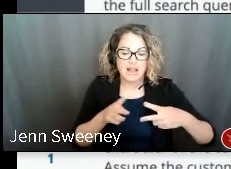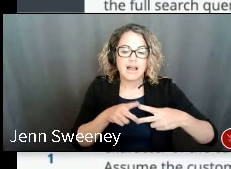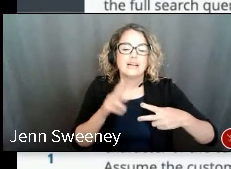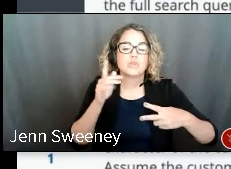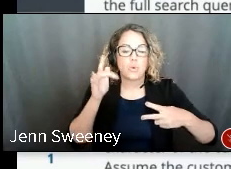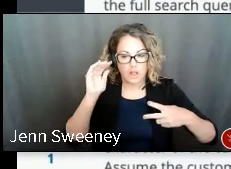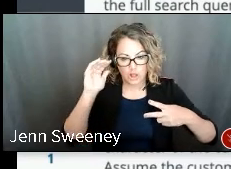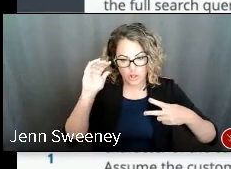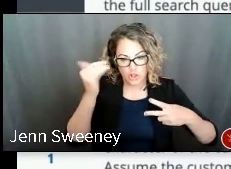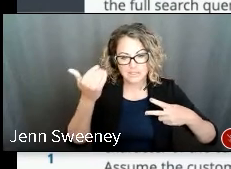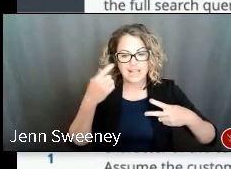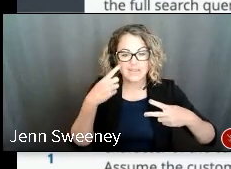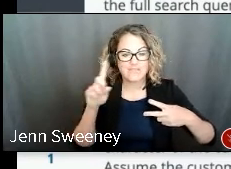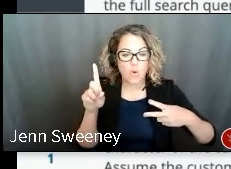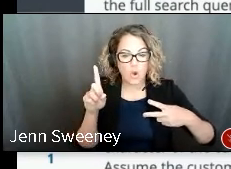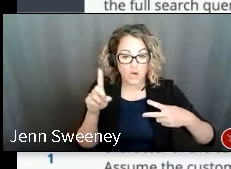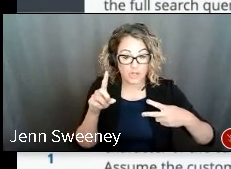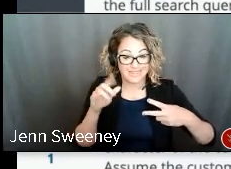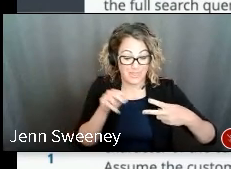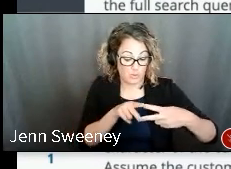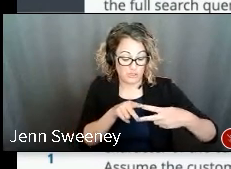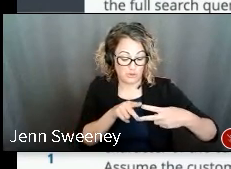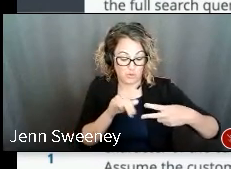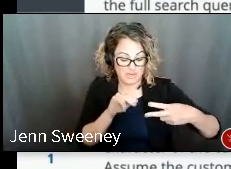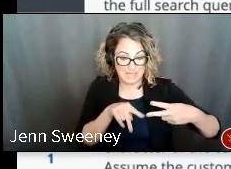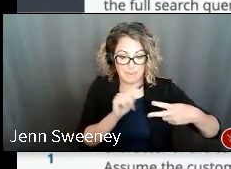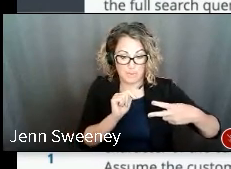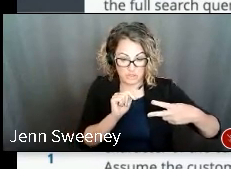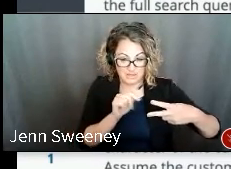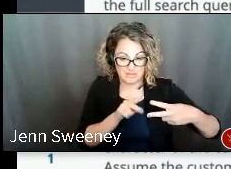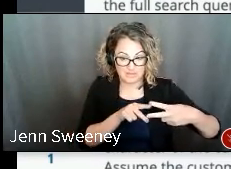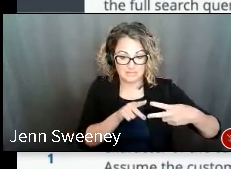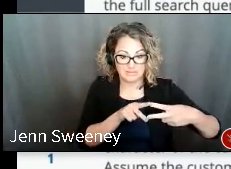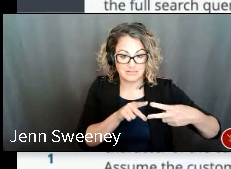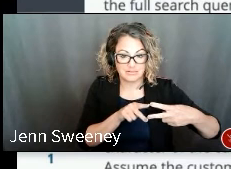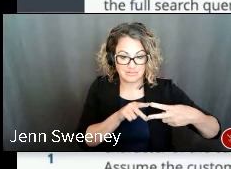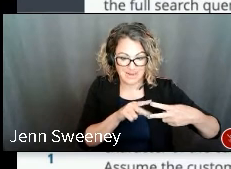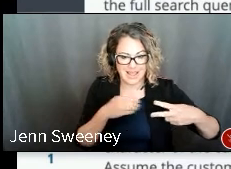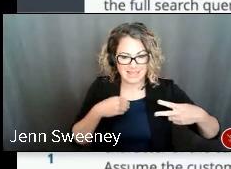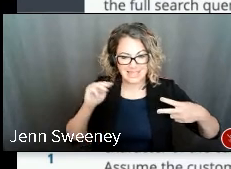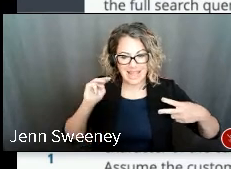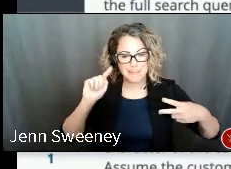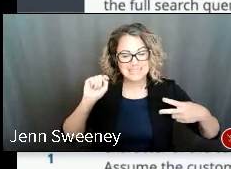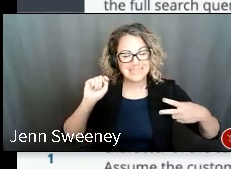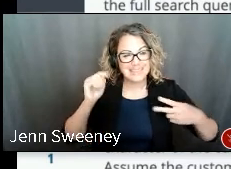like for these 2 inputs, we're outputting an empty list.